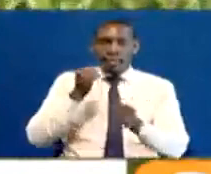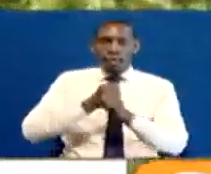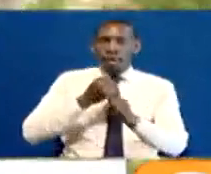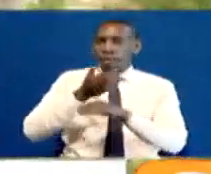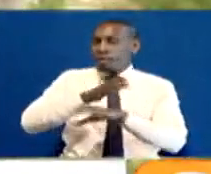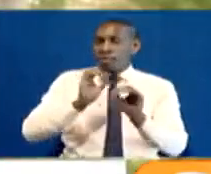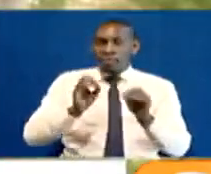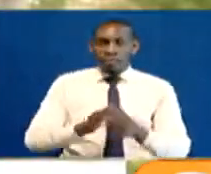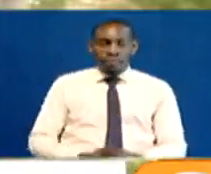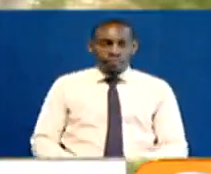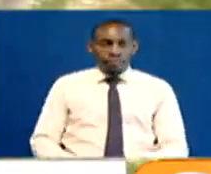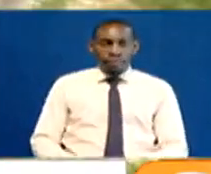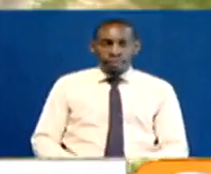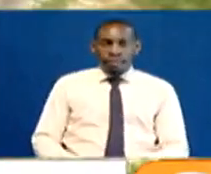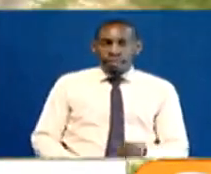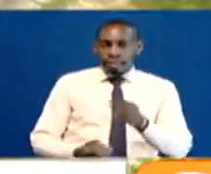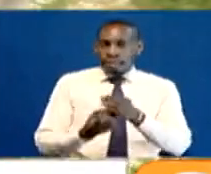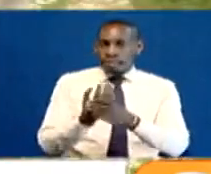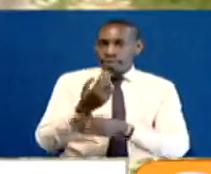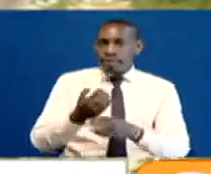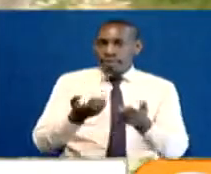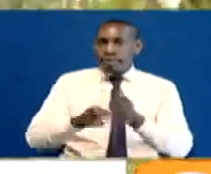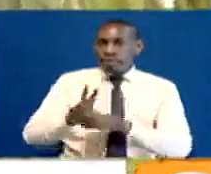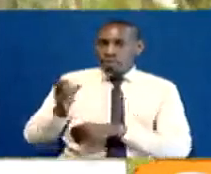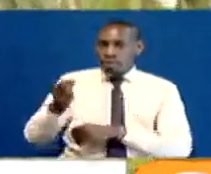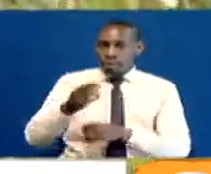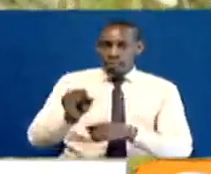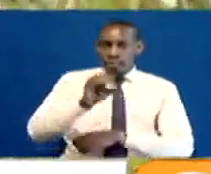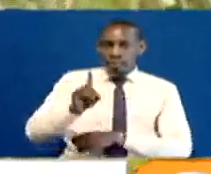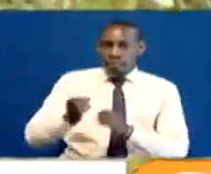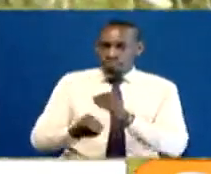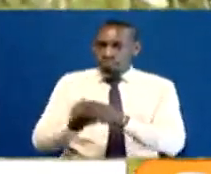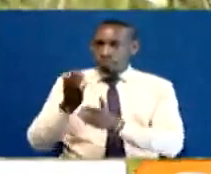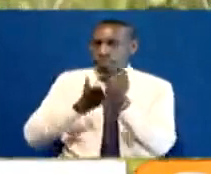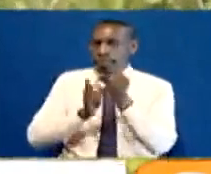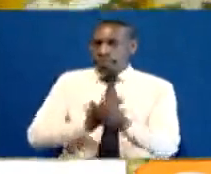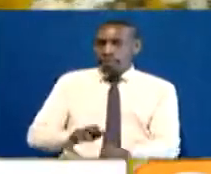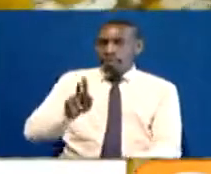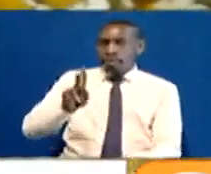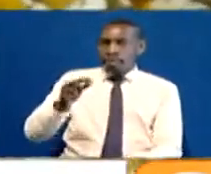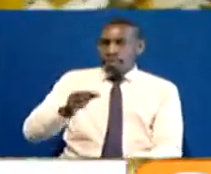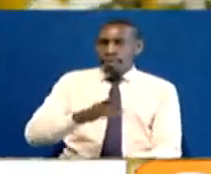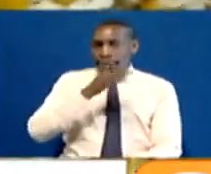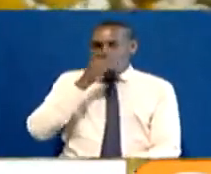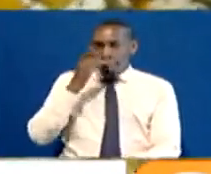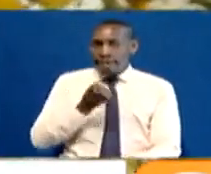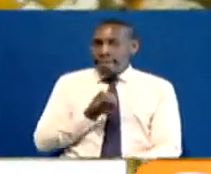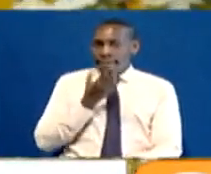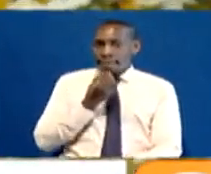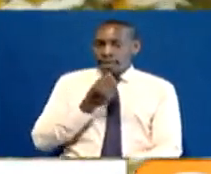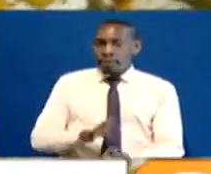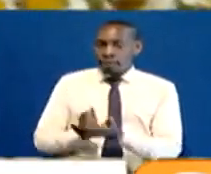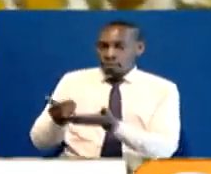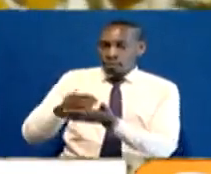labor. Chamomile takes roughly 2 months to grow from seed to harvest. A kilogram of dried chamomile flowers